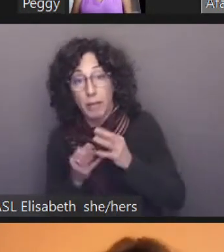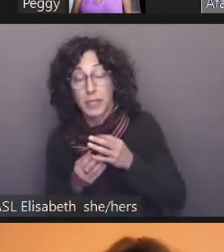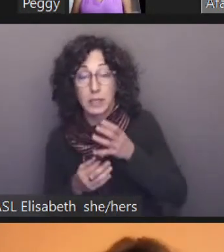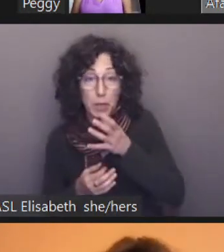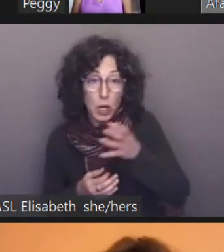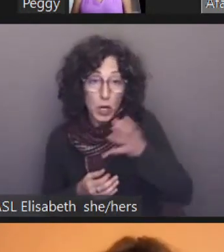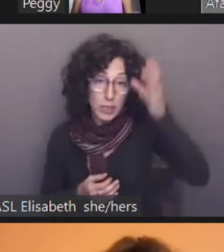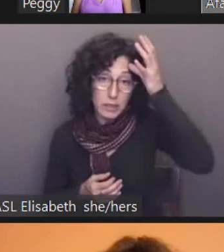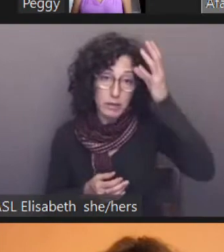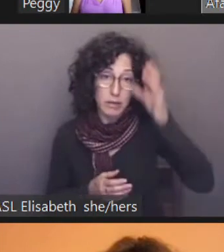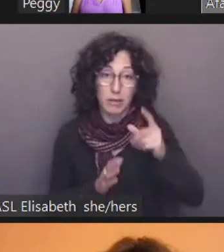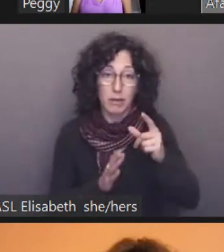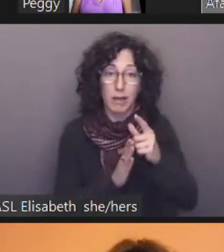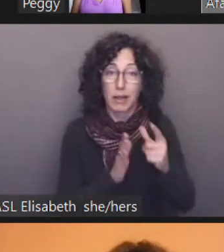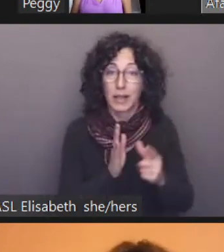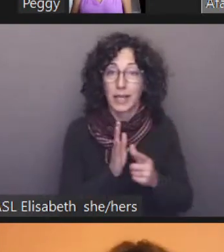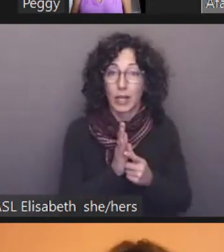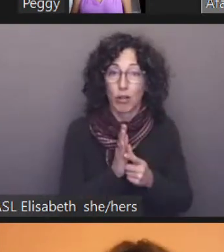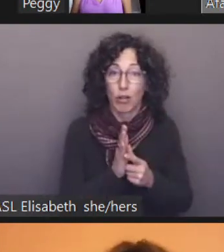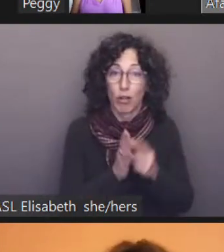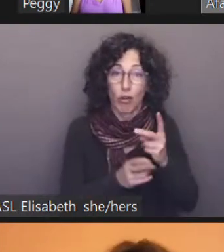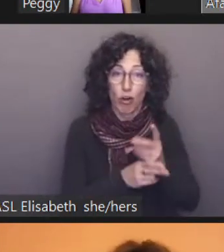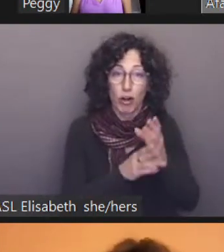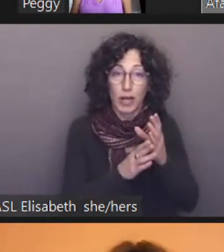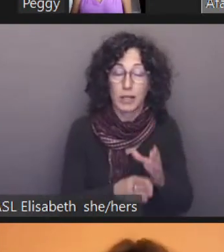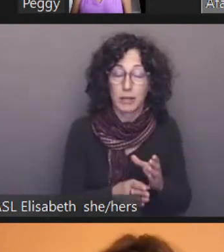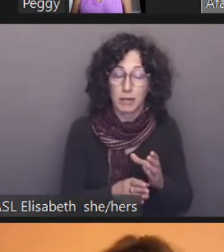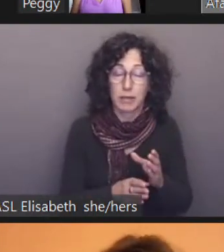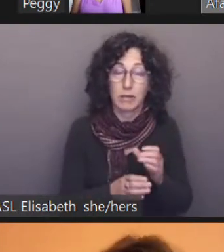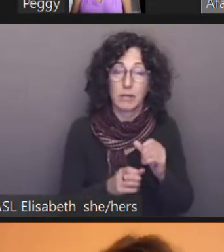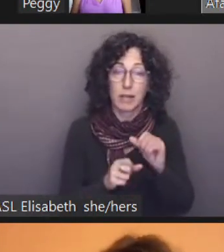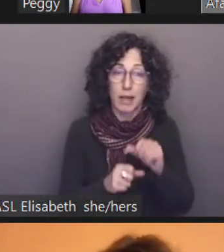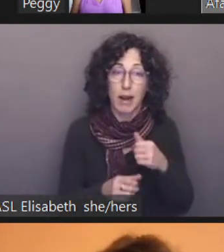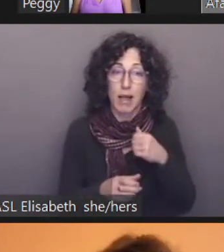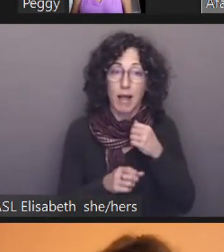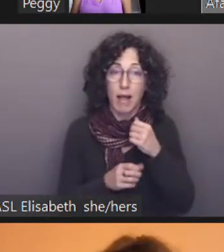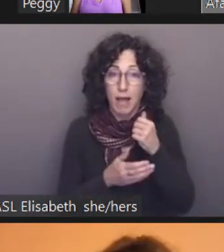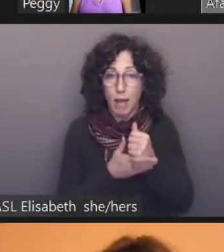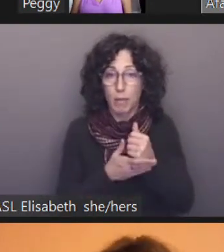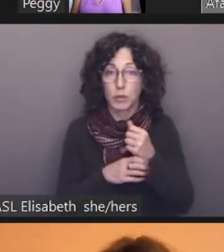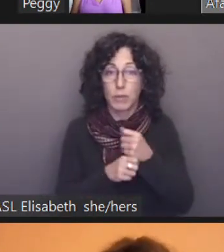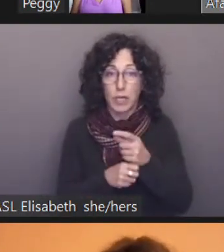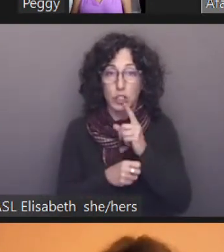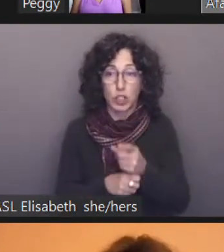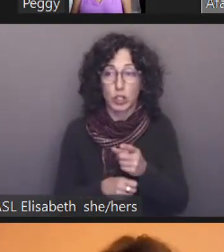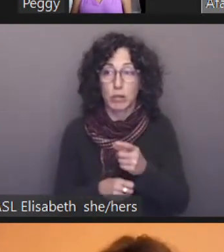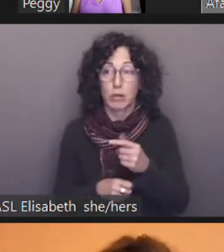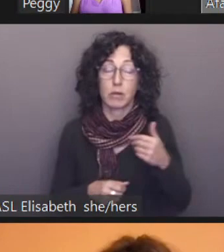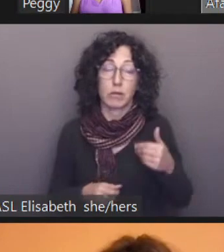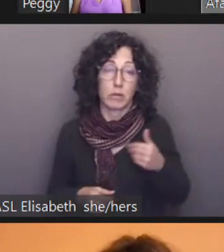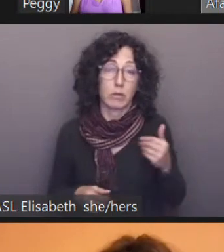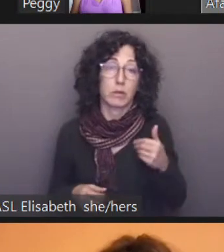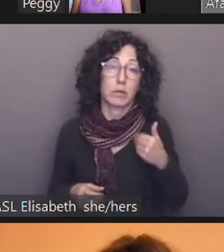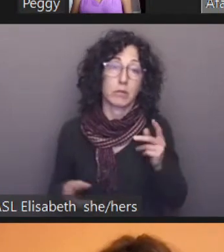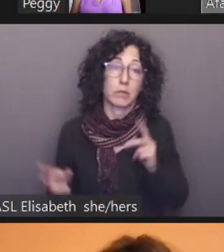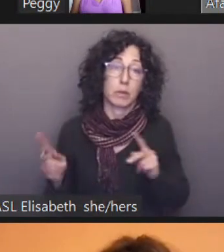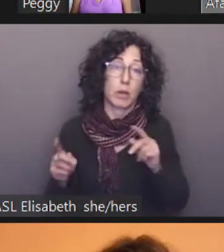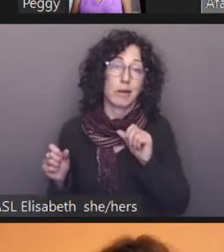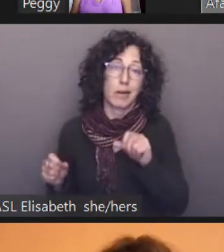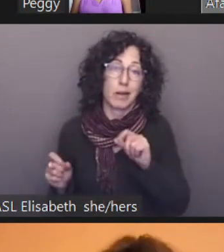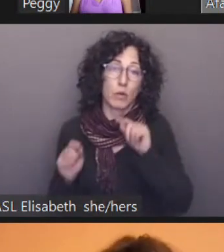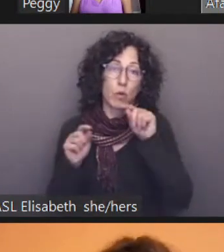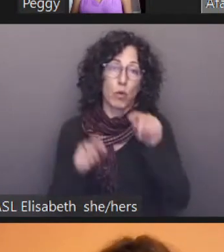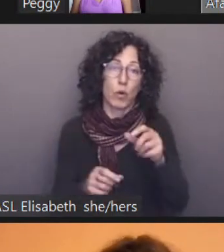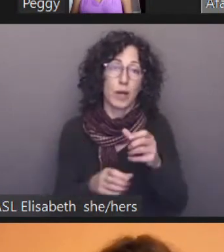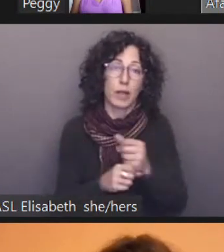legal guardians are going to be able to help ensure that youth can get the vaccine.